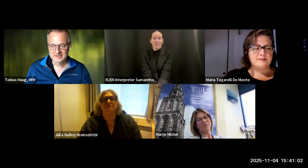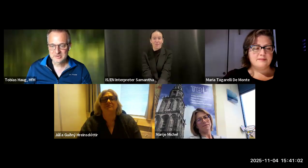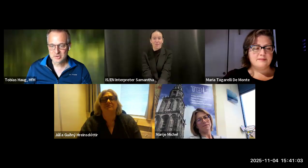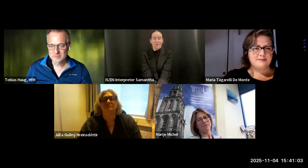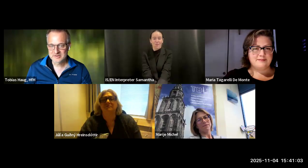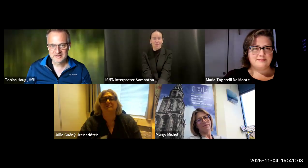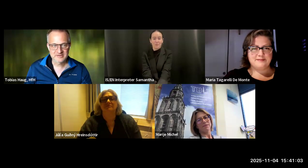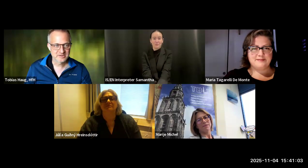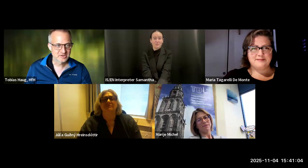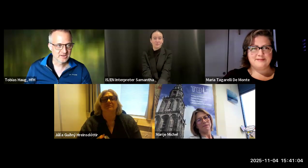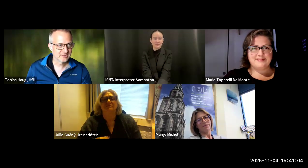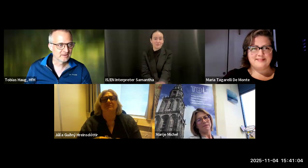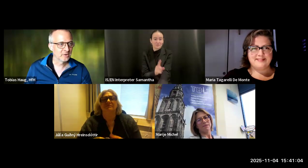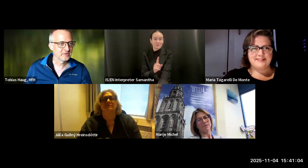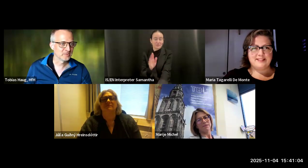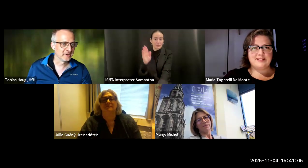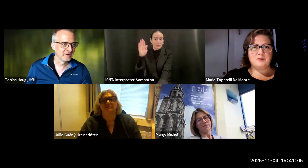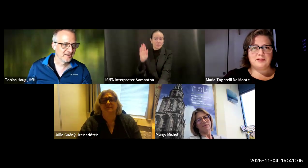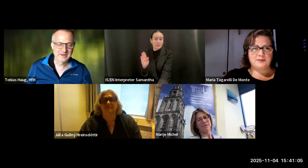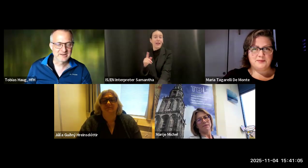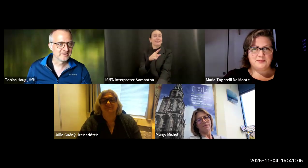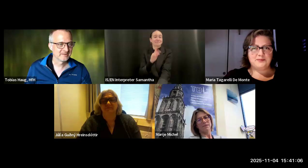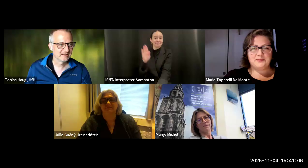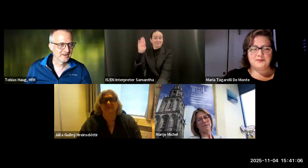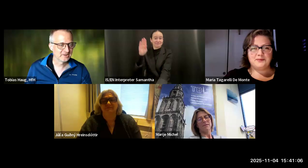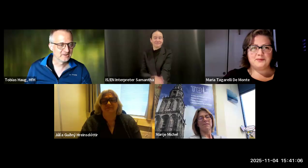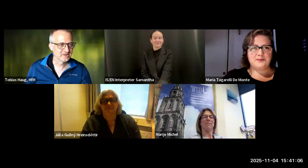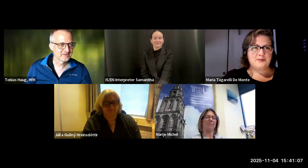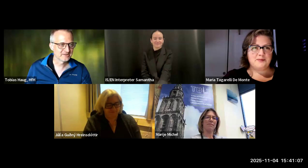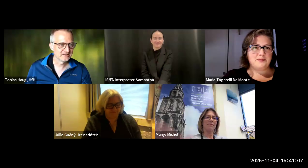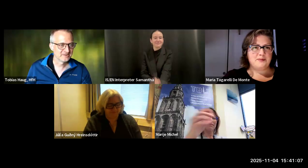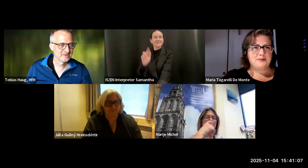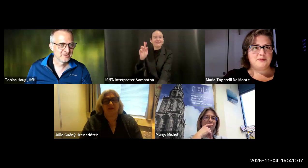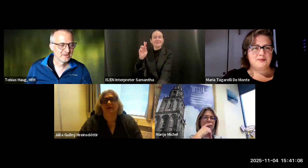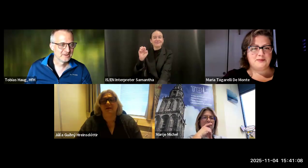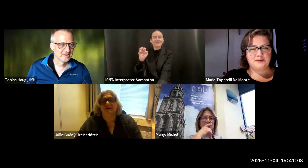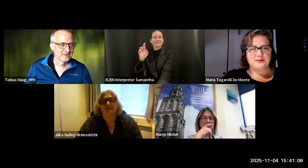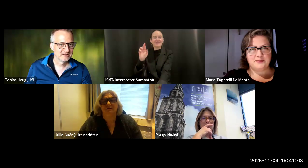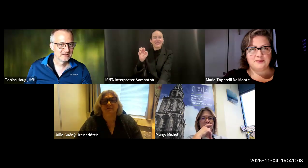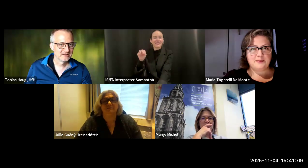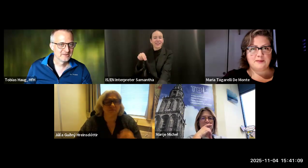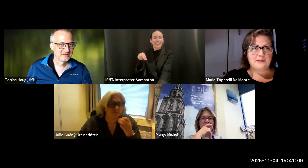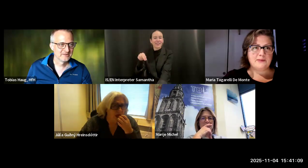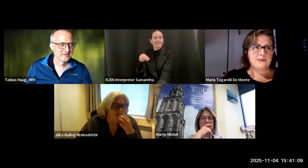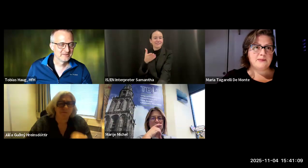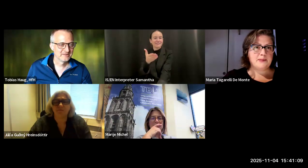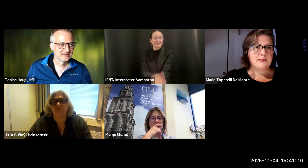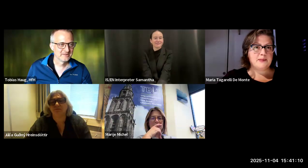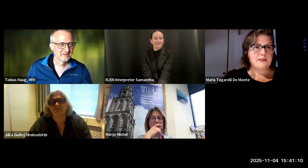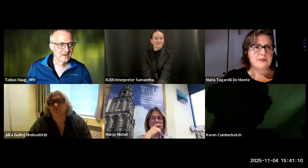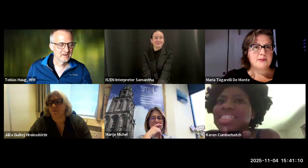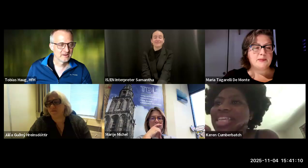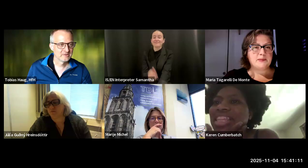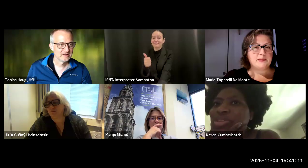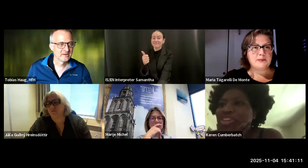No raised hands, no comments in the chat. Oh, there's one. All right. Karen, just. Right. So